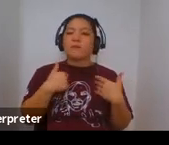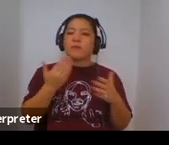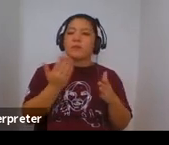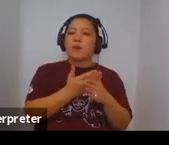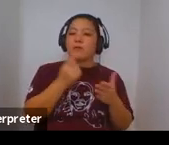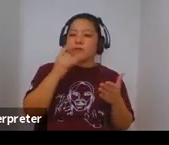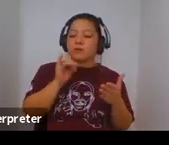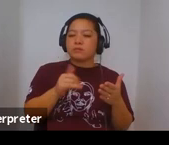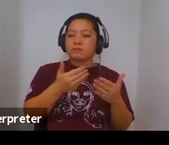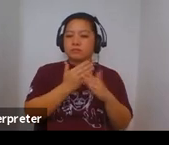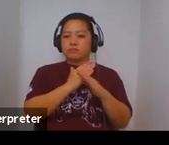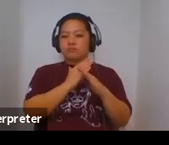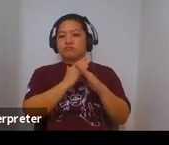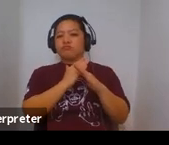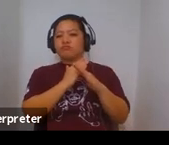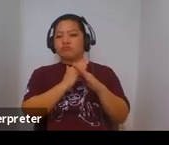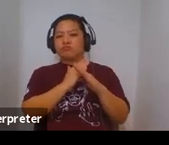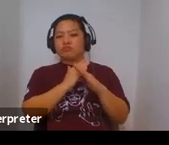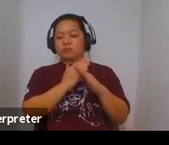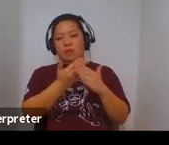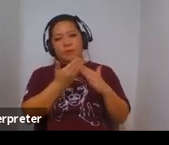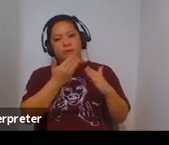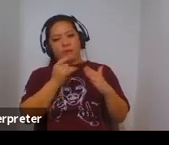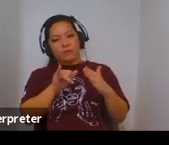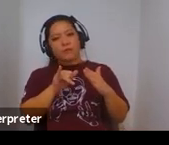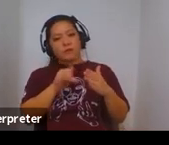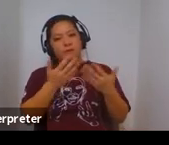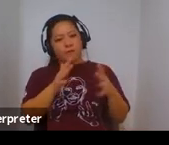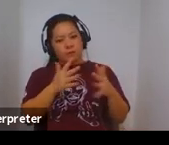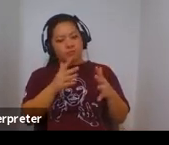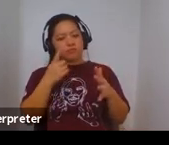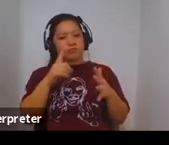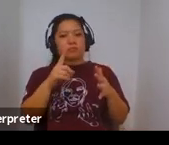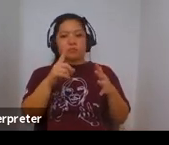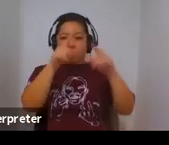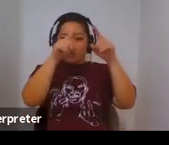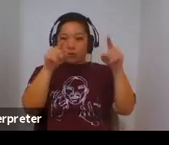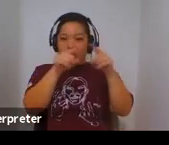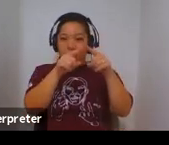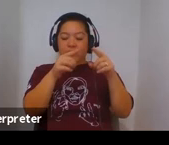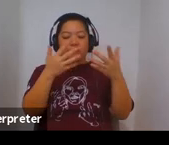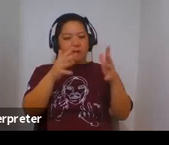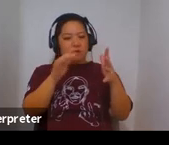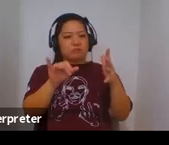to prevent and end the explicit violence at the top of the pyramid.